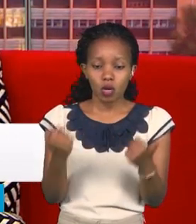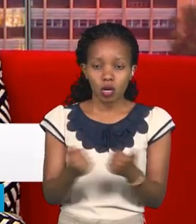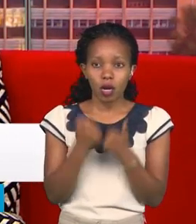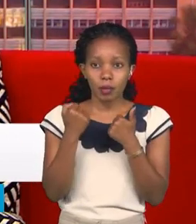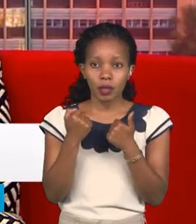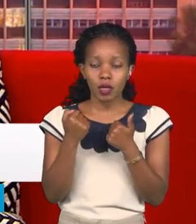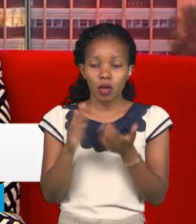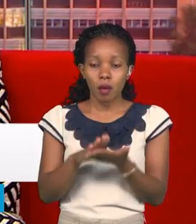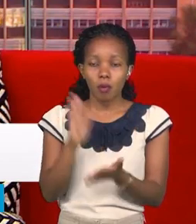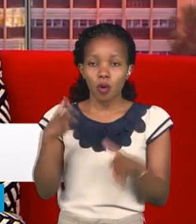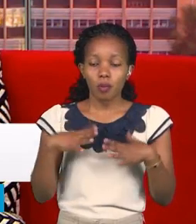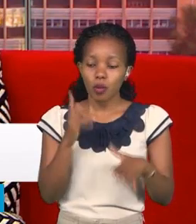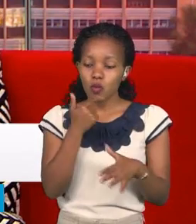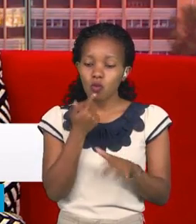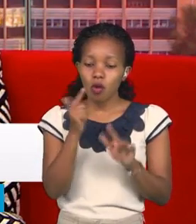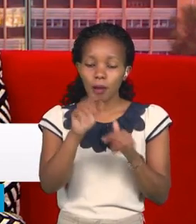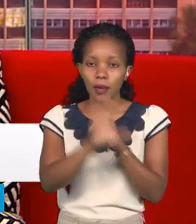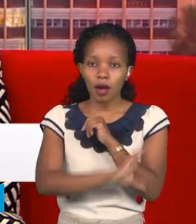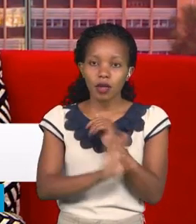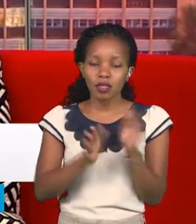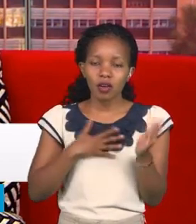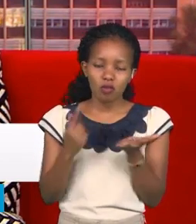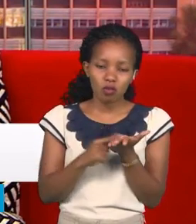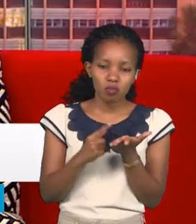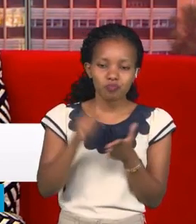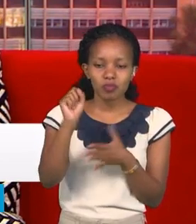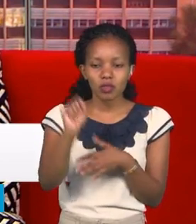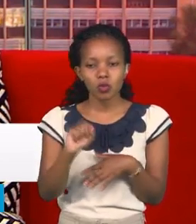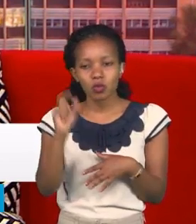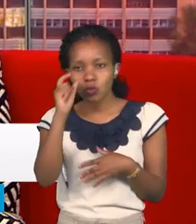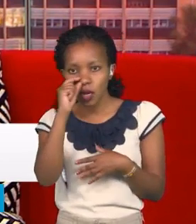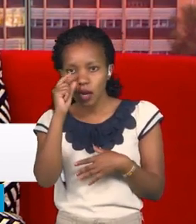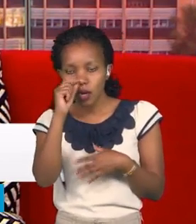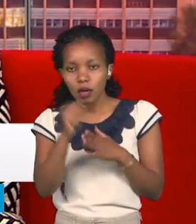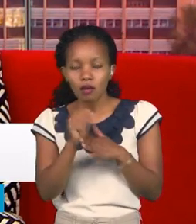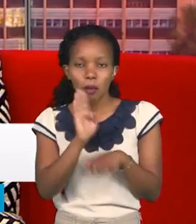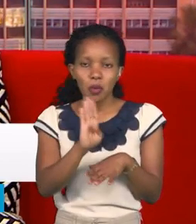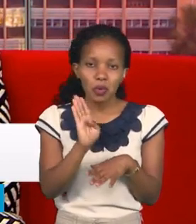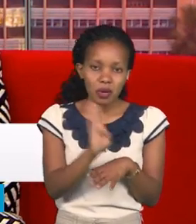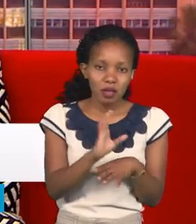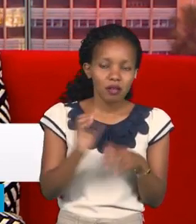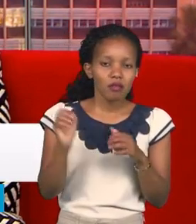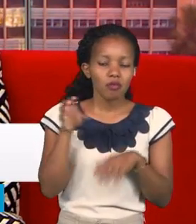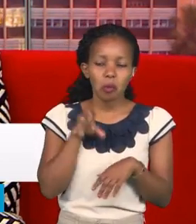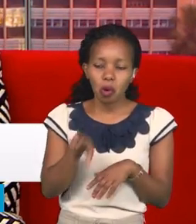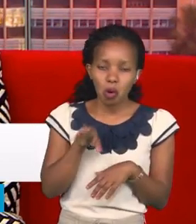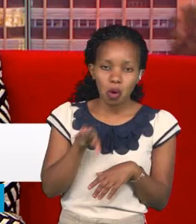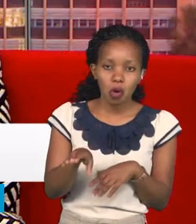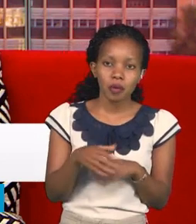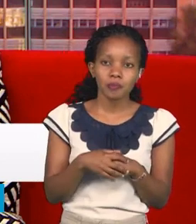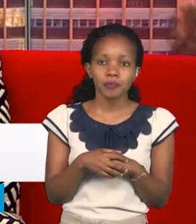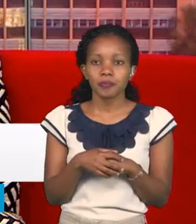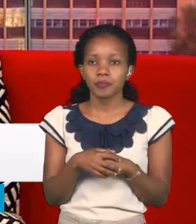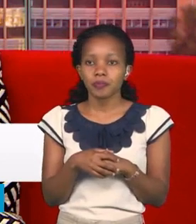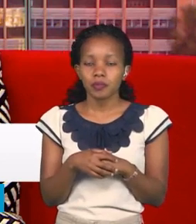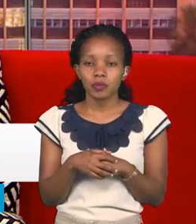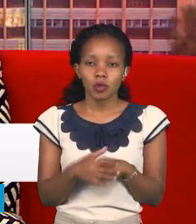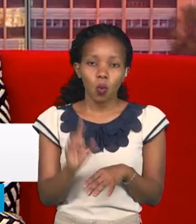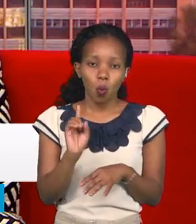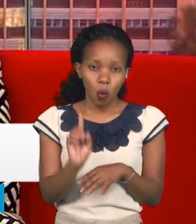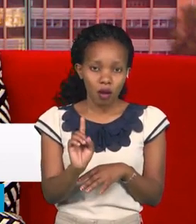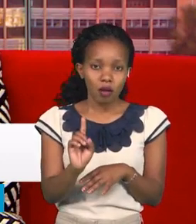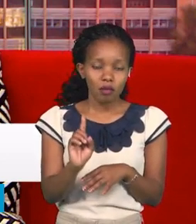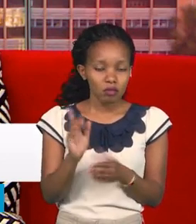were people who have been coming into the country from Uganda, from South Sudan, from Burundi, from Congo. Okay. Now, word of mouth is one of